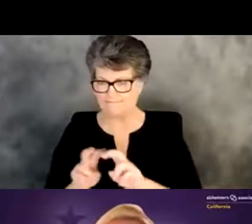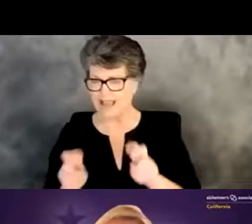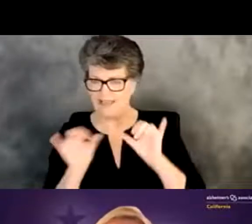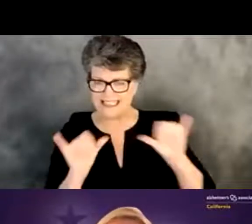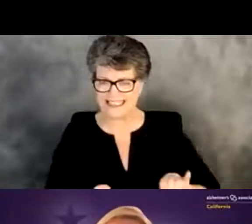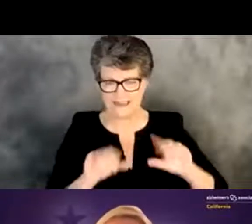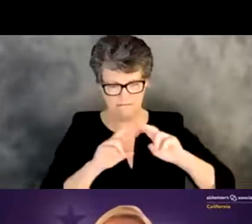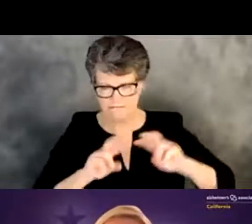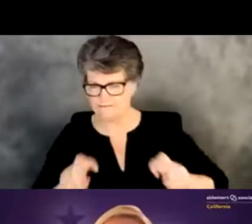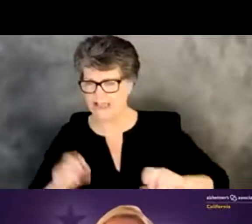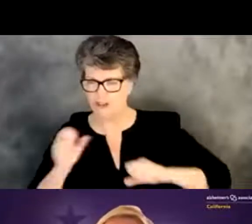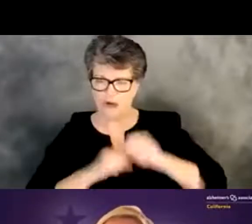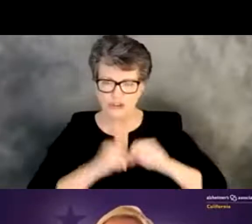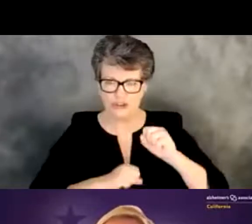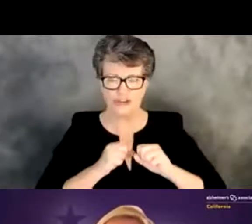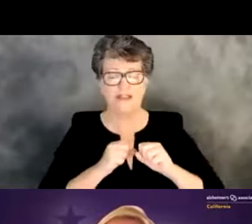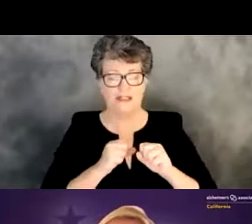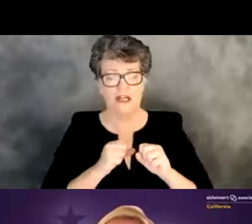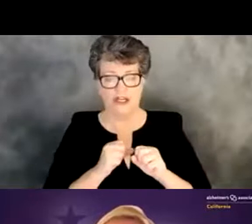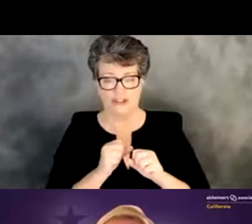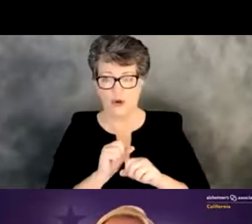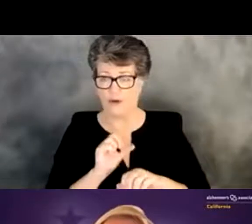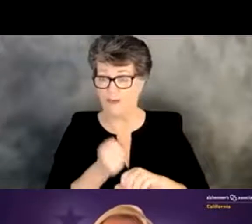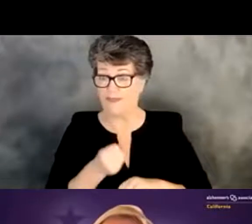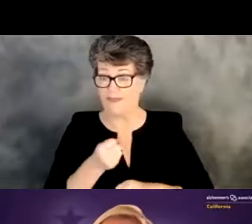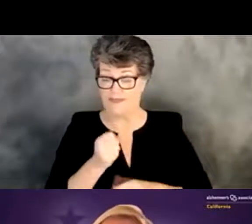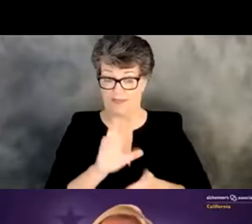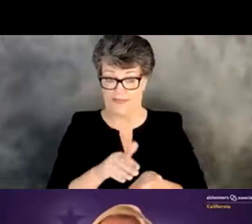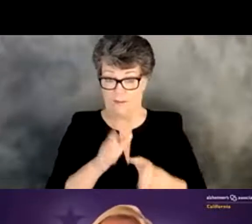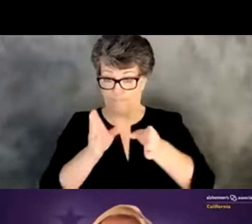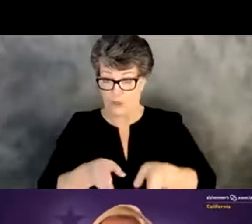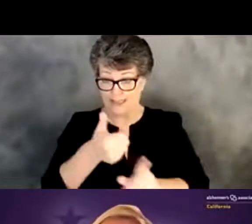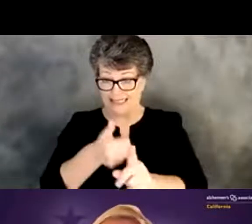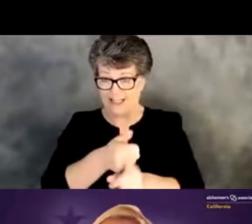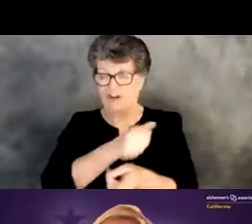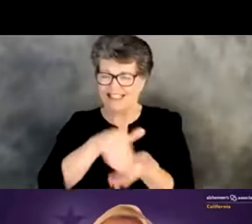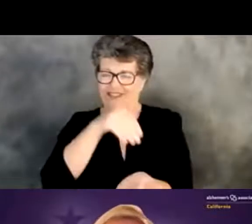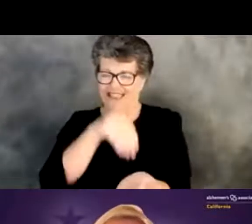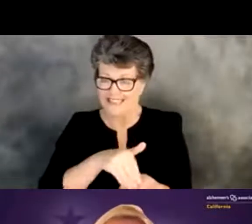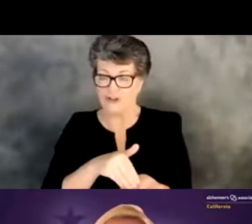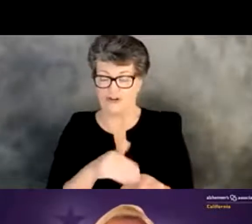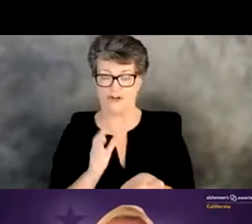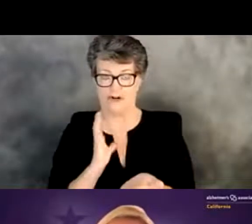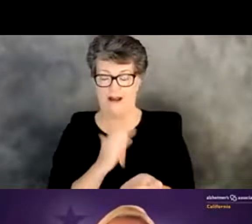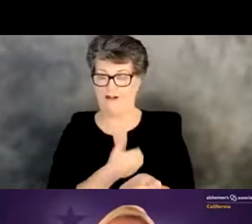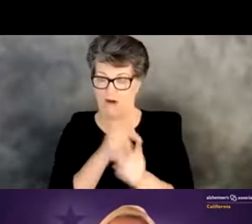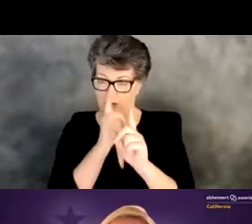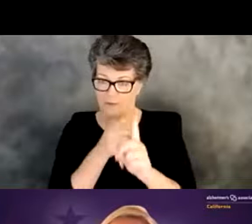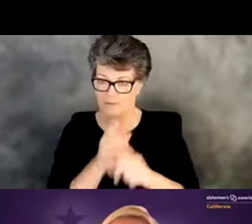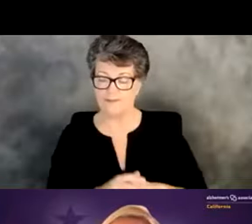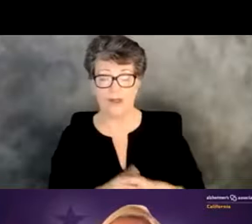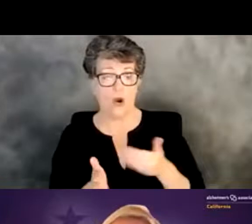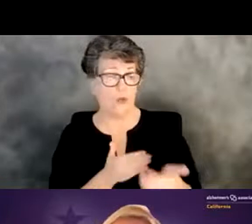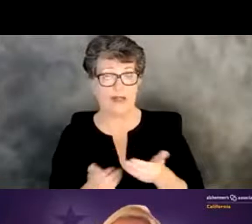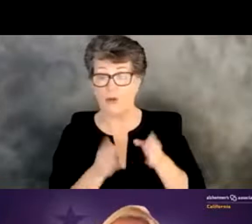structures, so that we put the person at the center of our work going forward. So whether